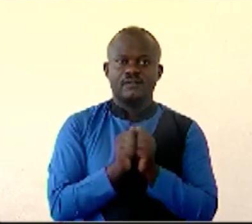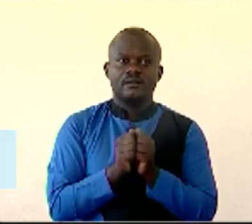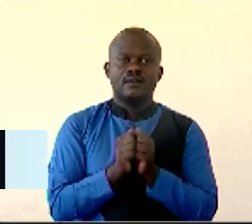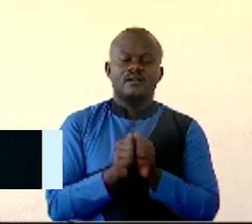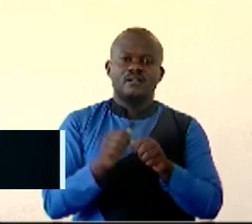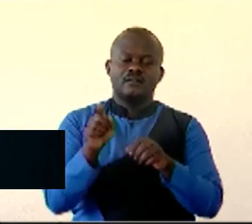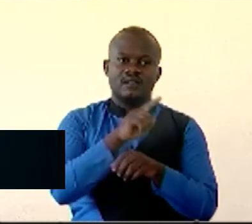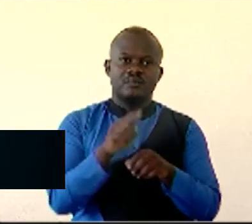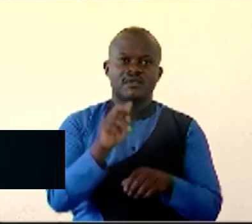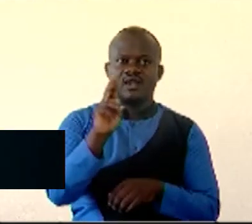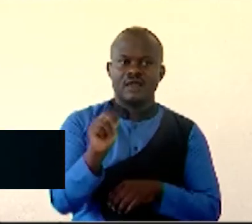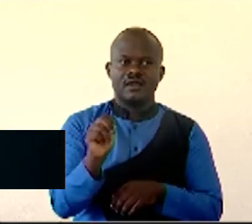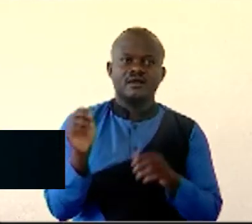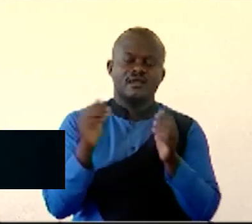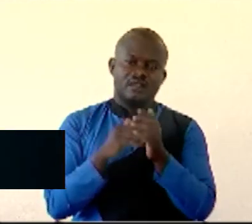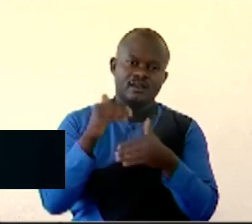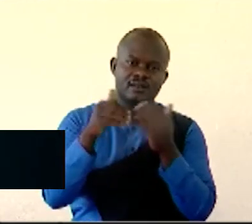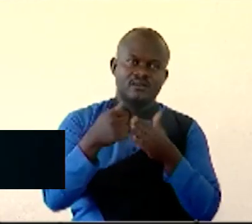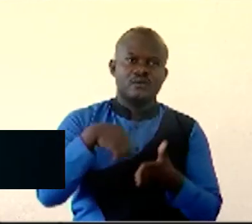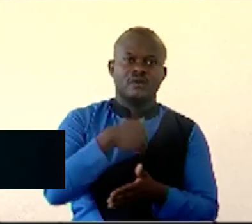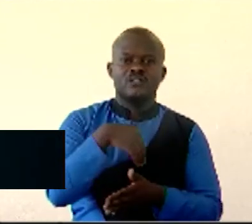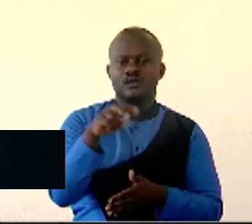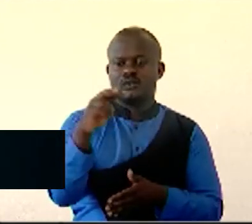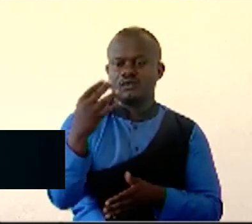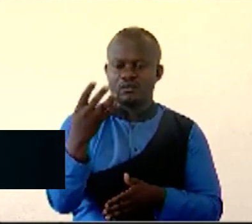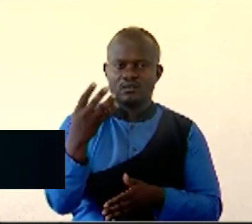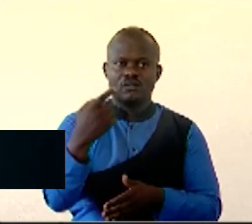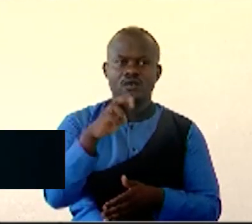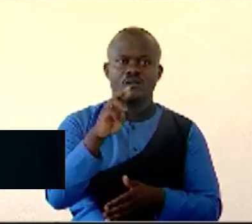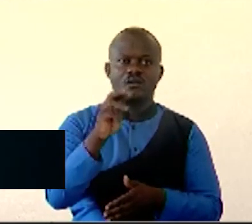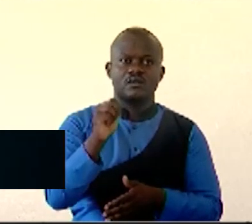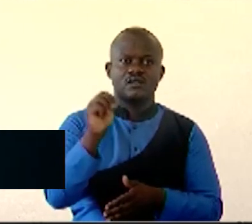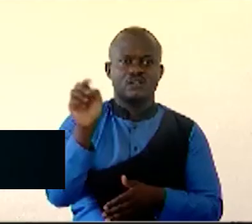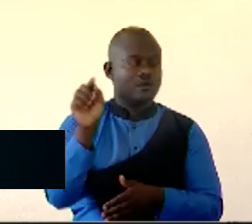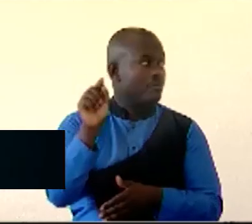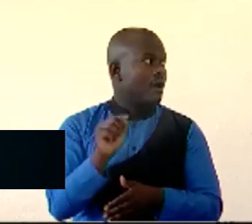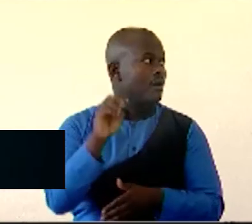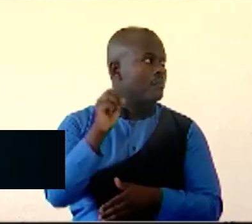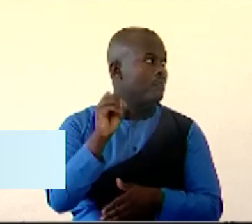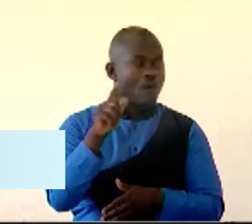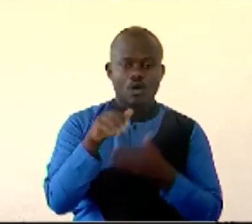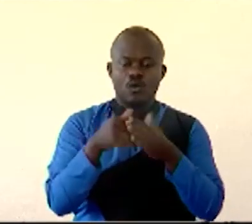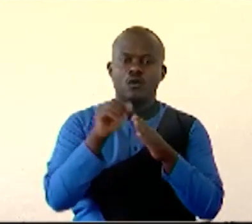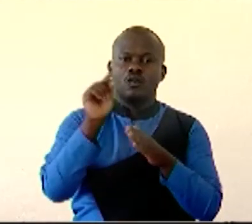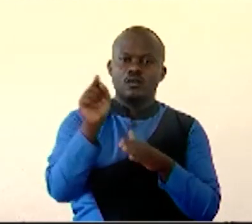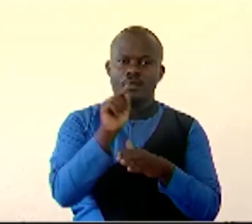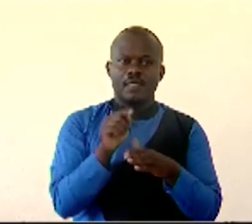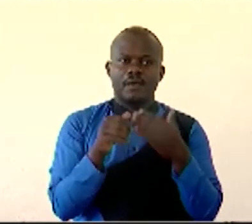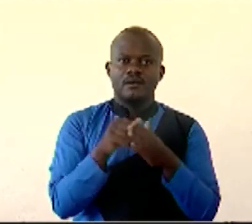times N, and we have 24 grams per mole times